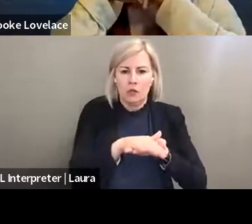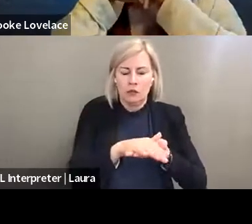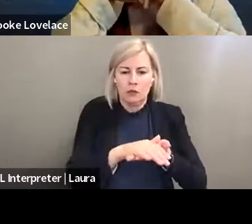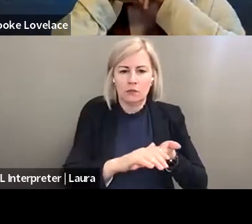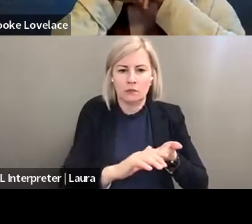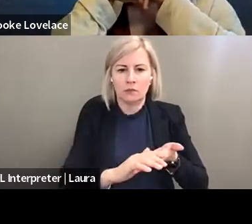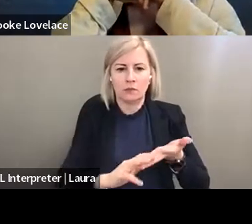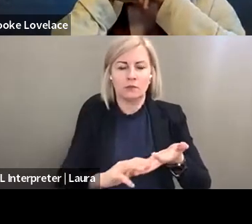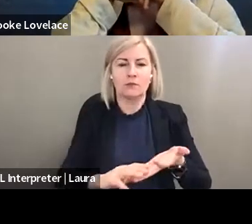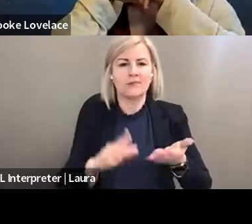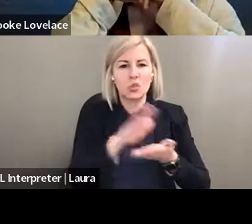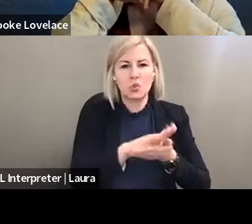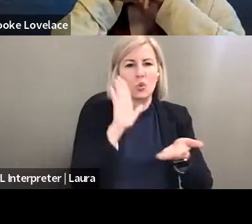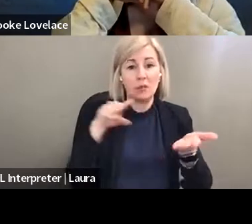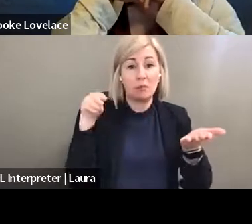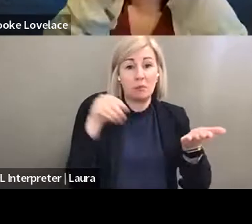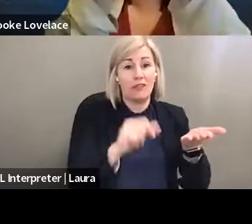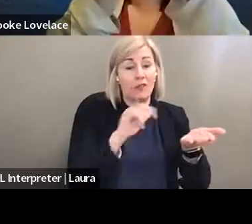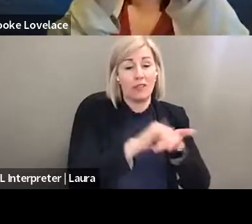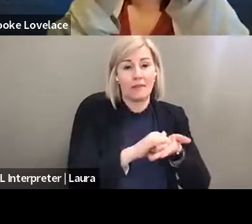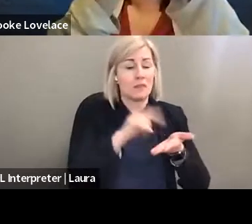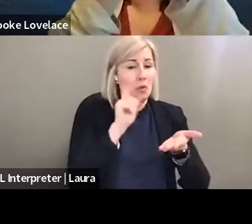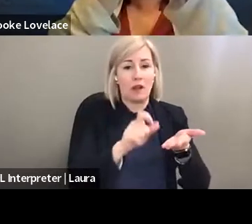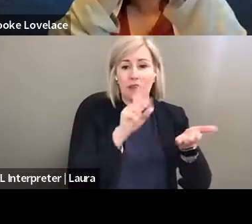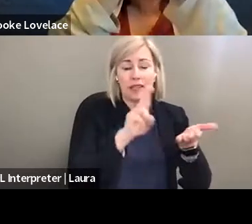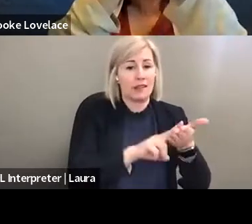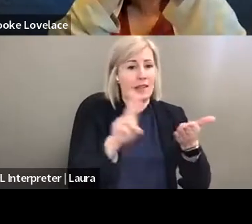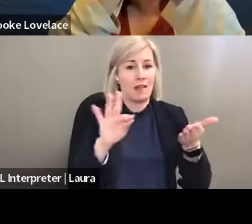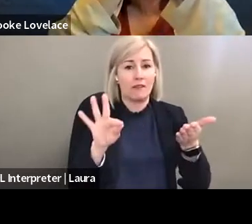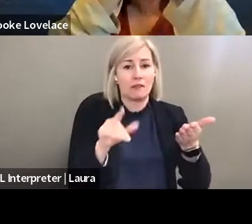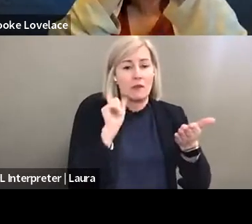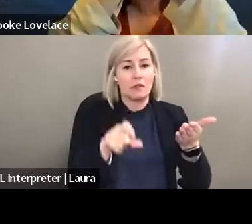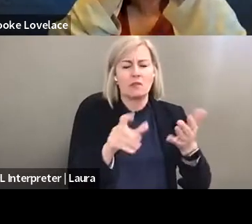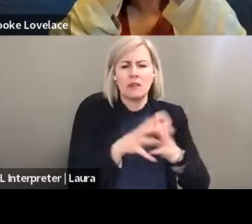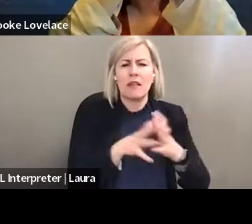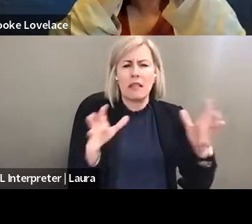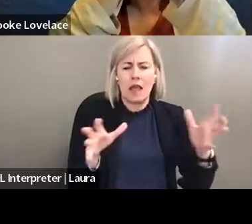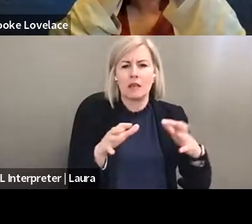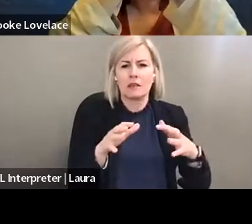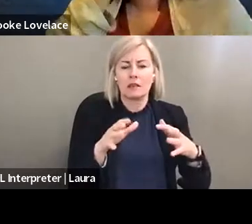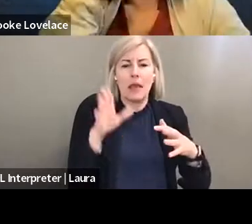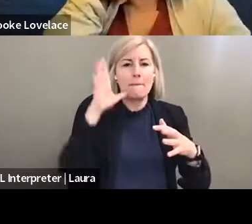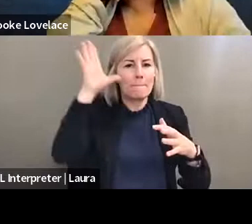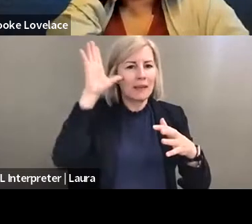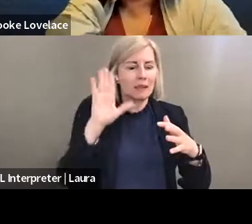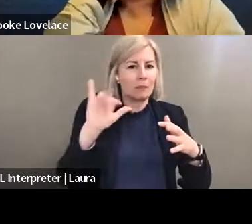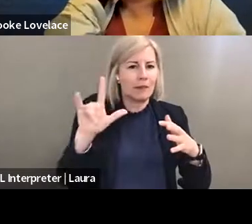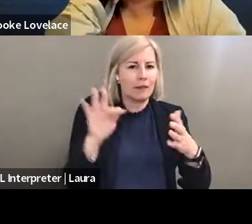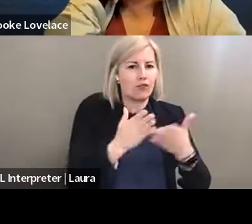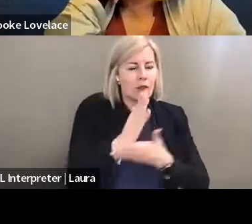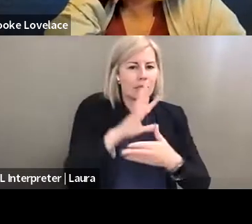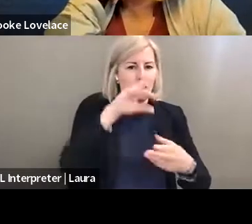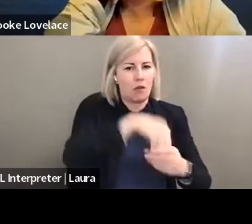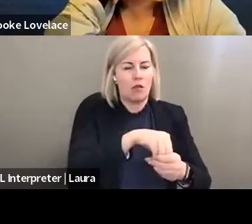that the school would pay for. You don't have to get their sign off. So there's quite a bit. That Parents' Bill of Rights in there is all on the